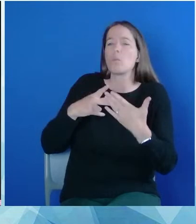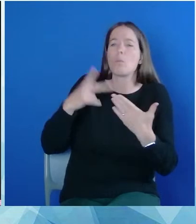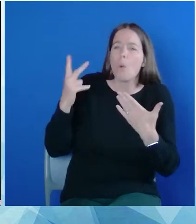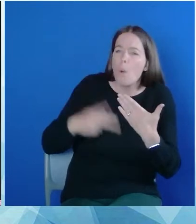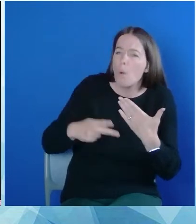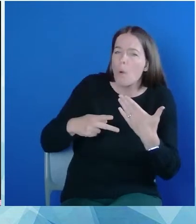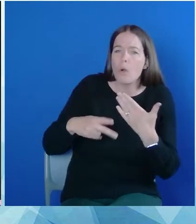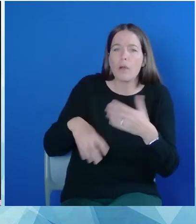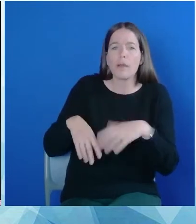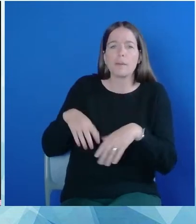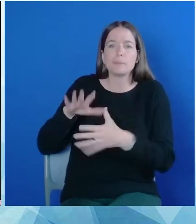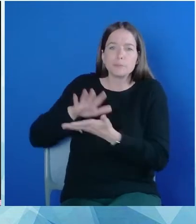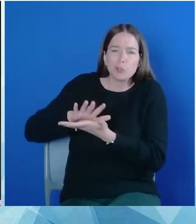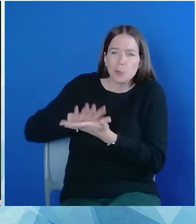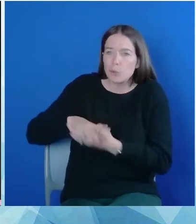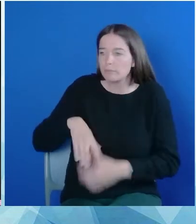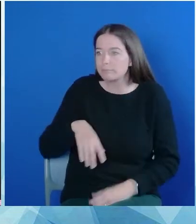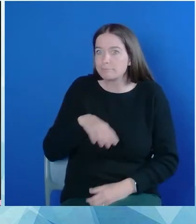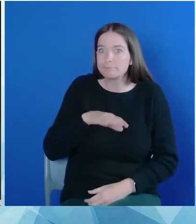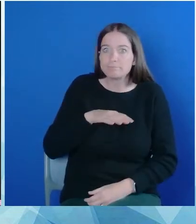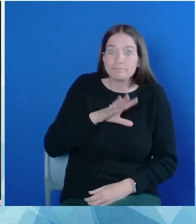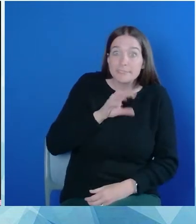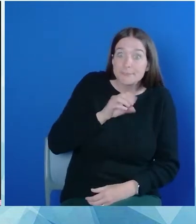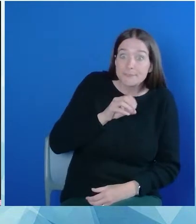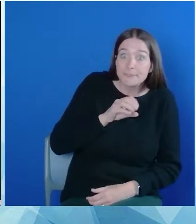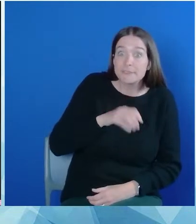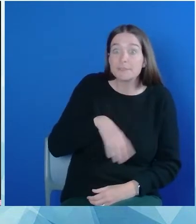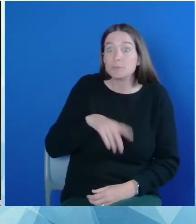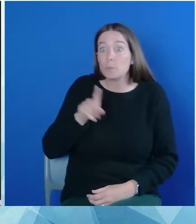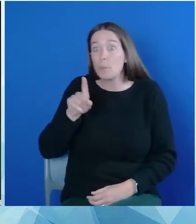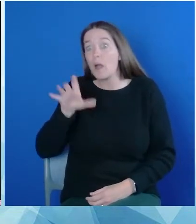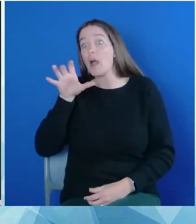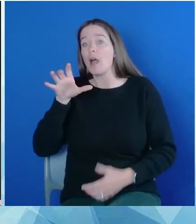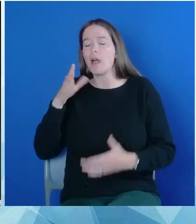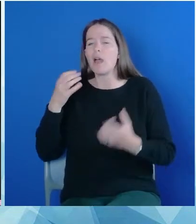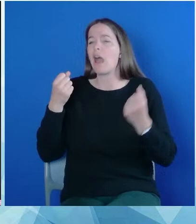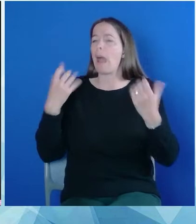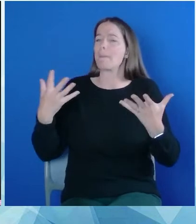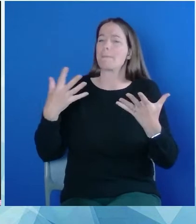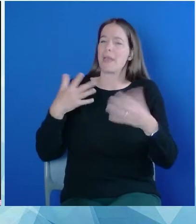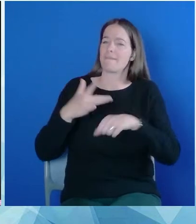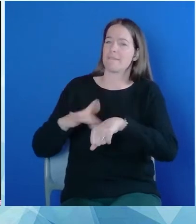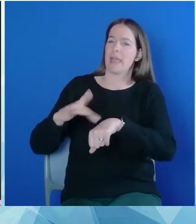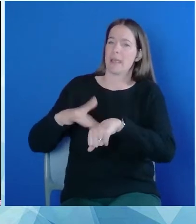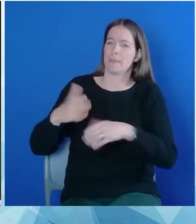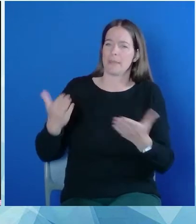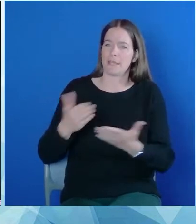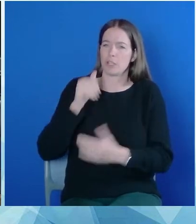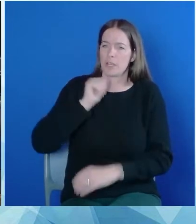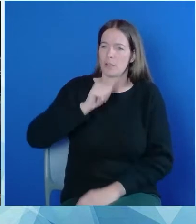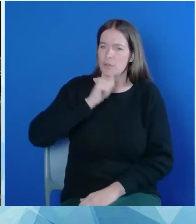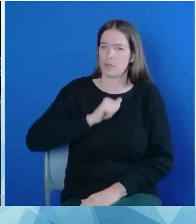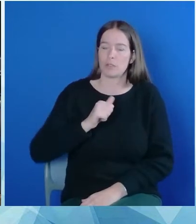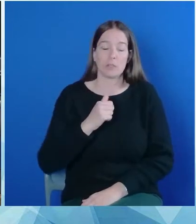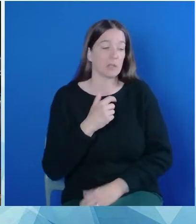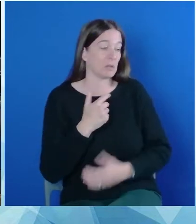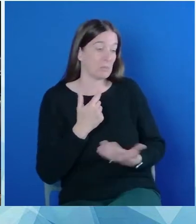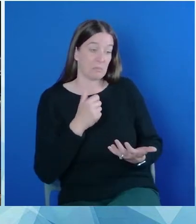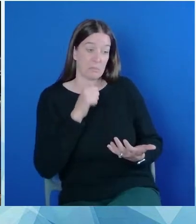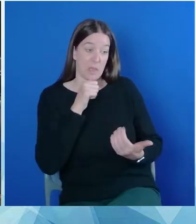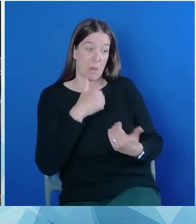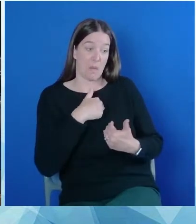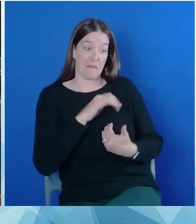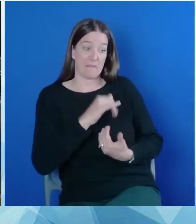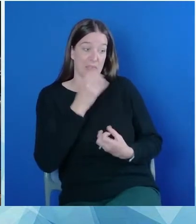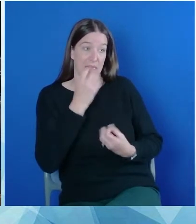schools, 50, 100? Like, what are we looking at statewide? You know, I don't have that information, but I could